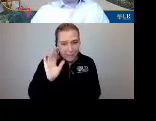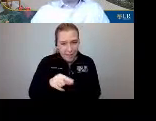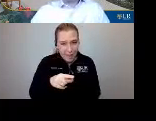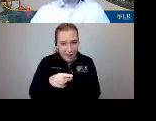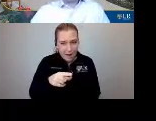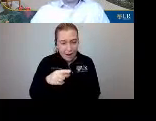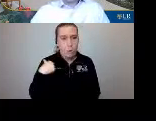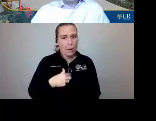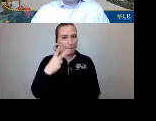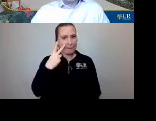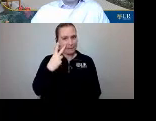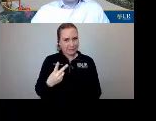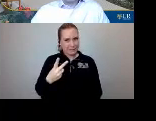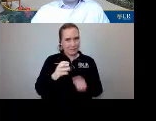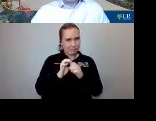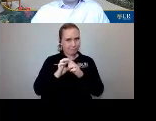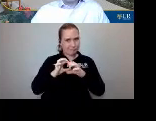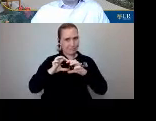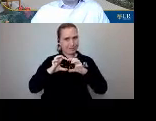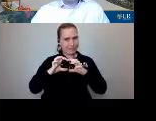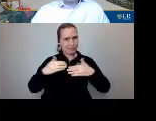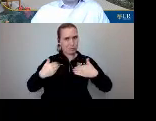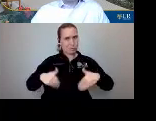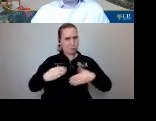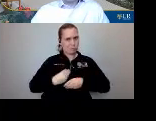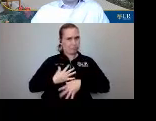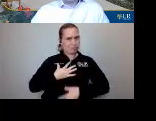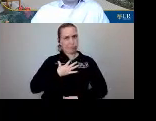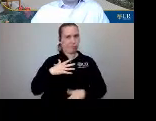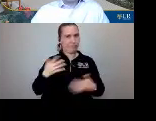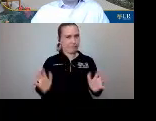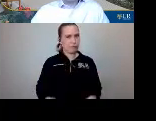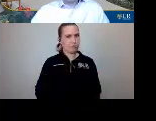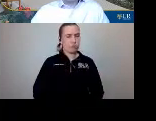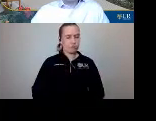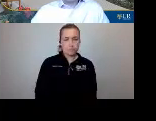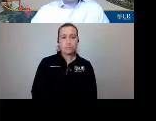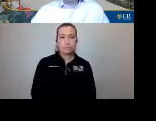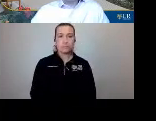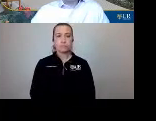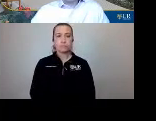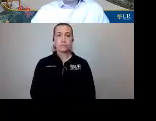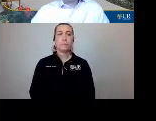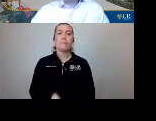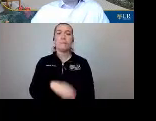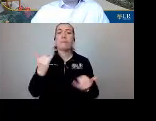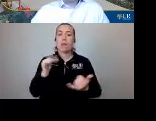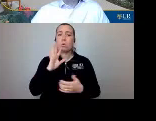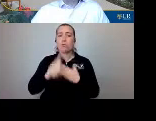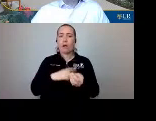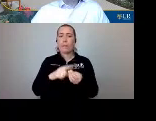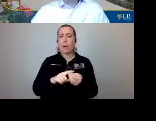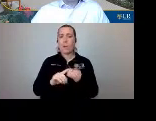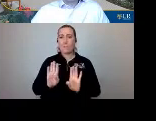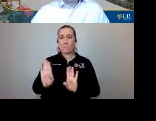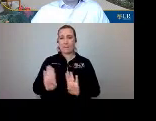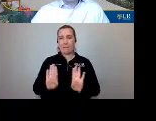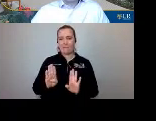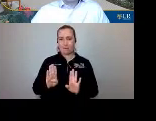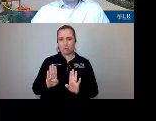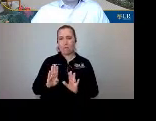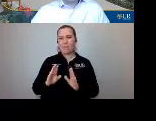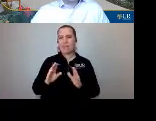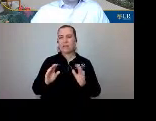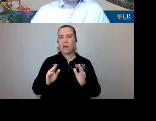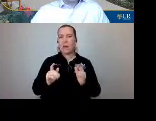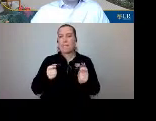So when we start talking about, again, going back to population health, when we talk about modifiable behaviors that lead to